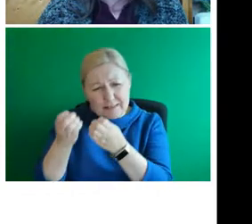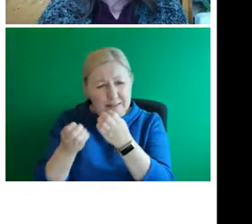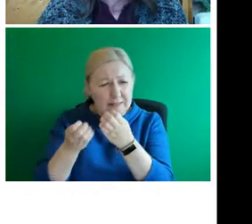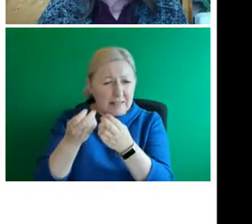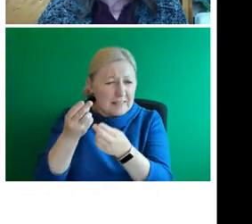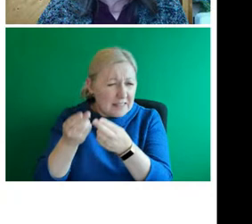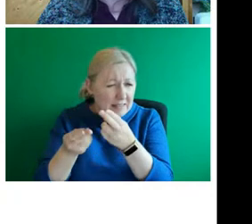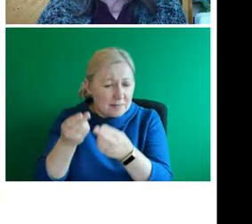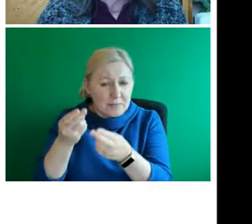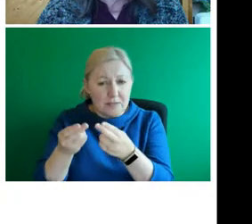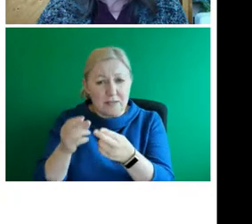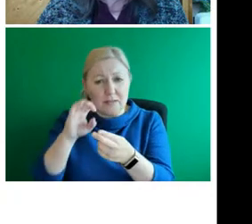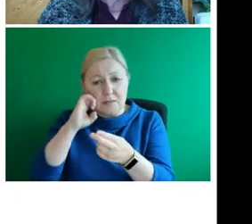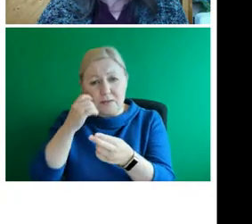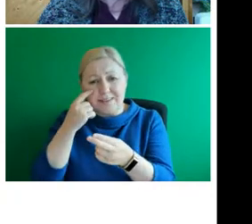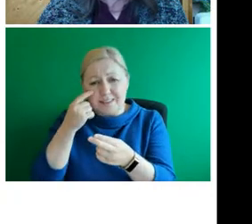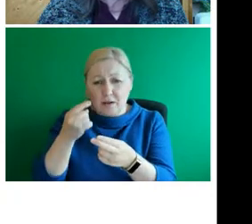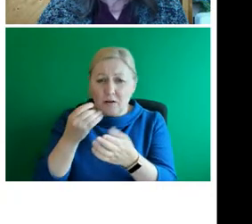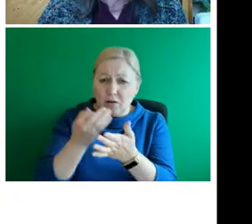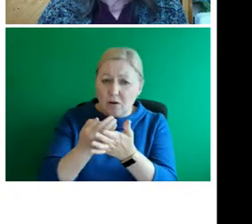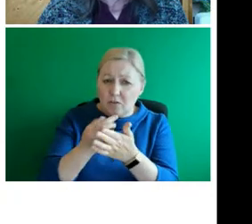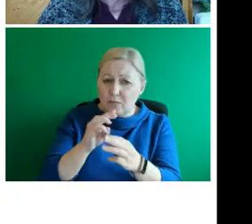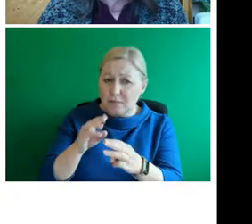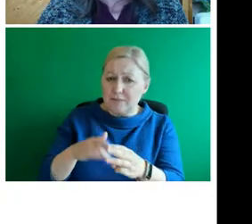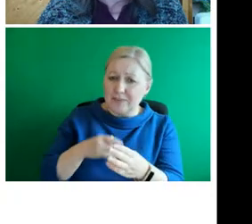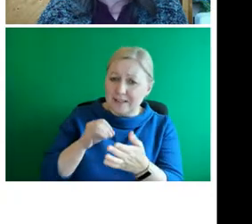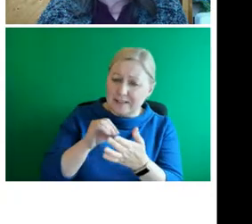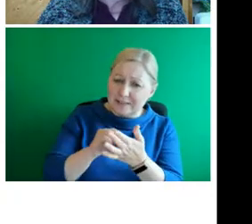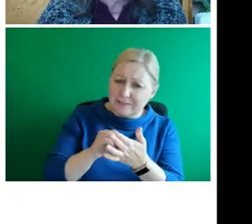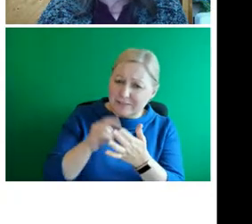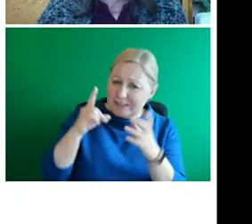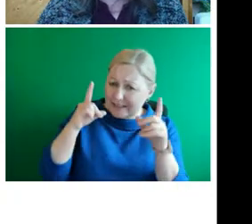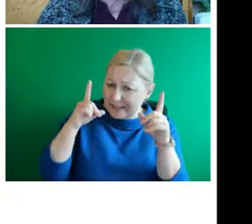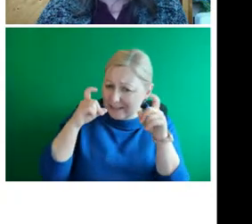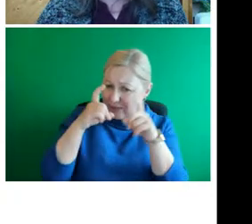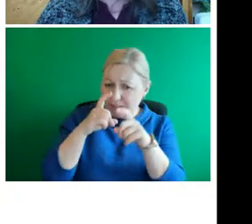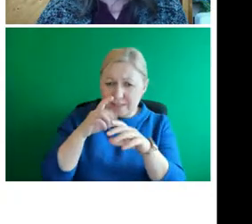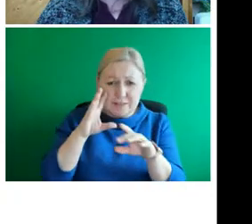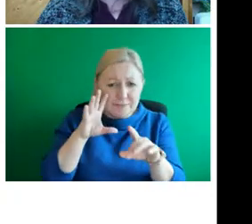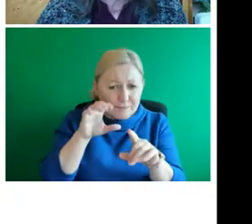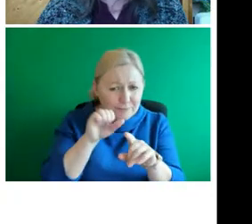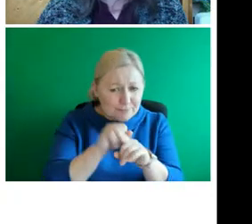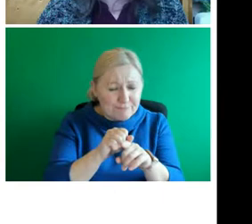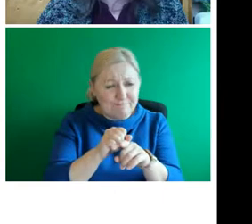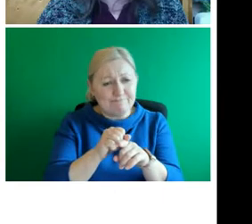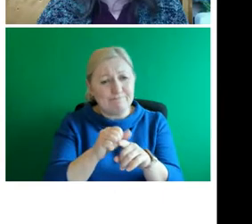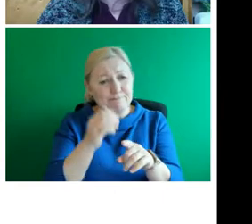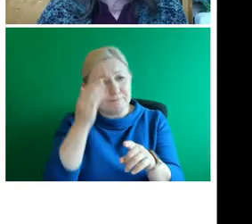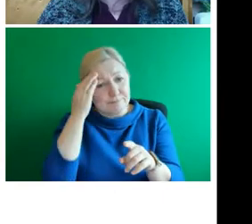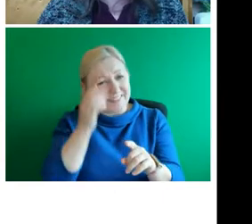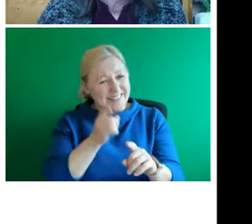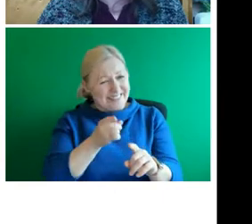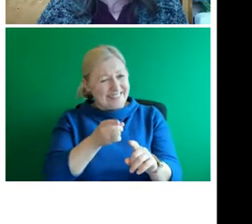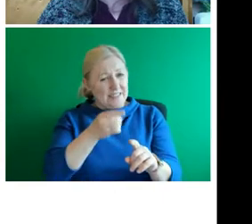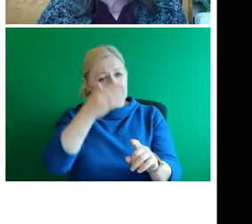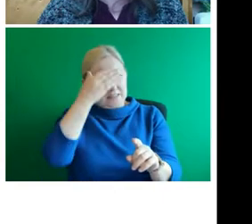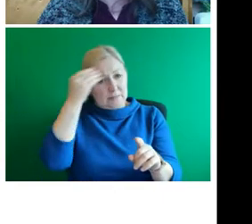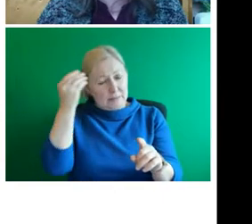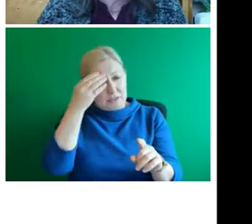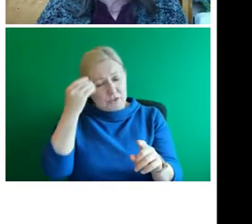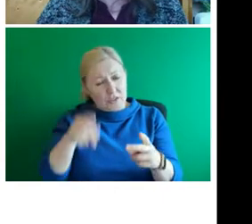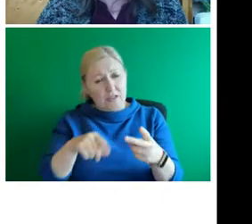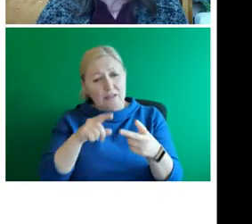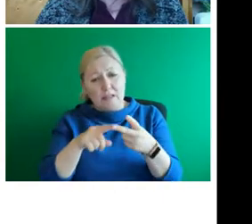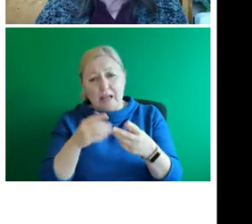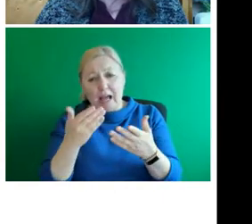decision support tools, recognizing and diagnosing people with dementia, and offering team-based care to people with